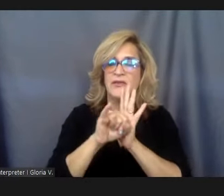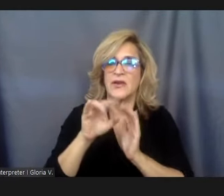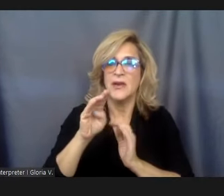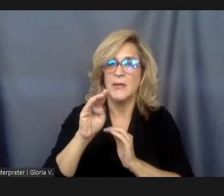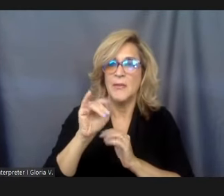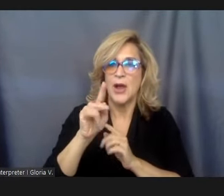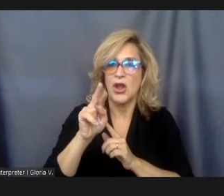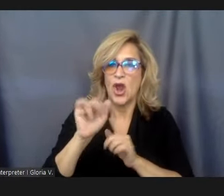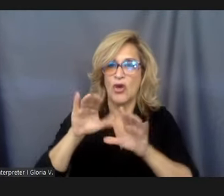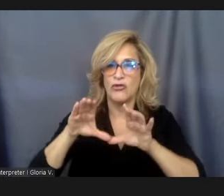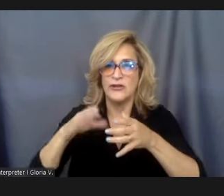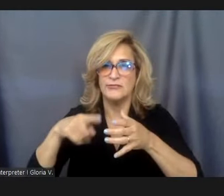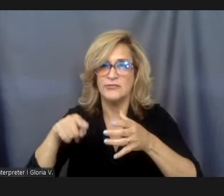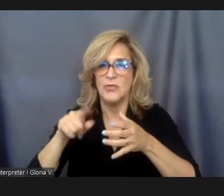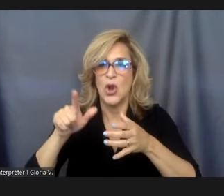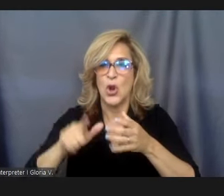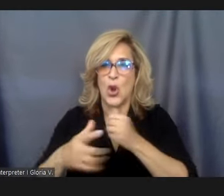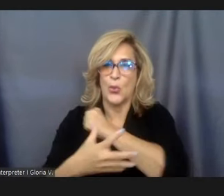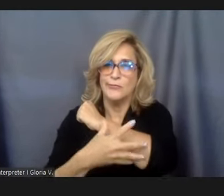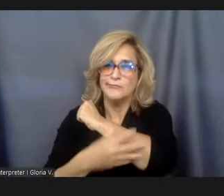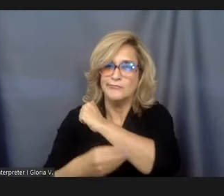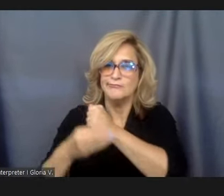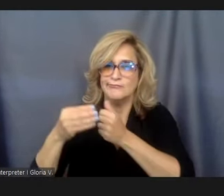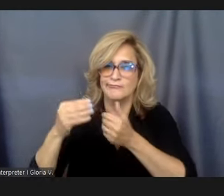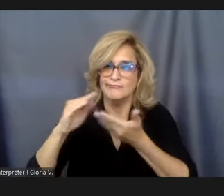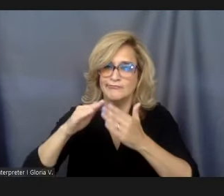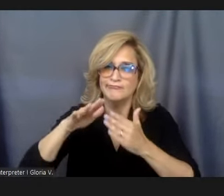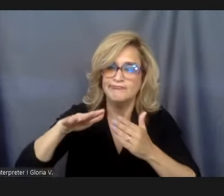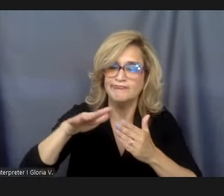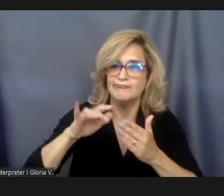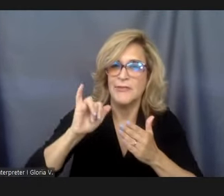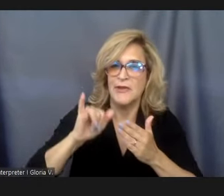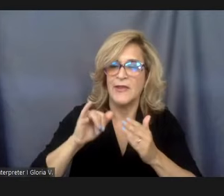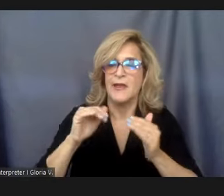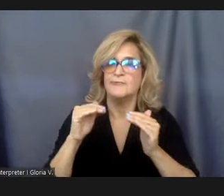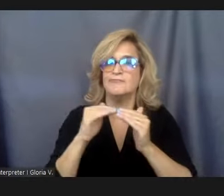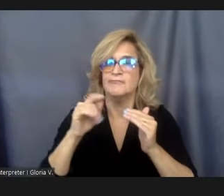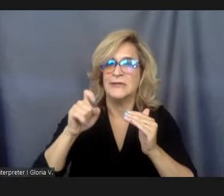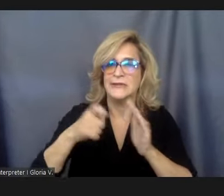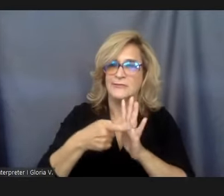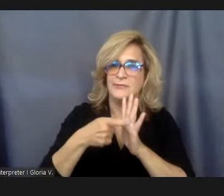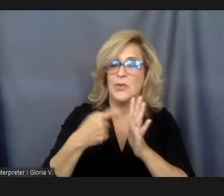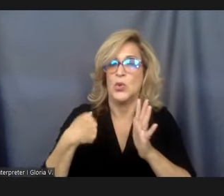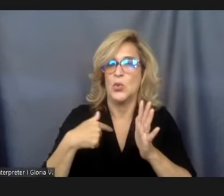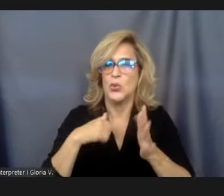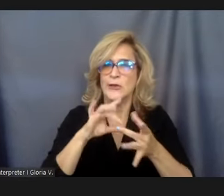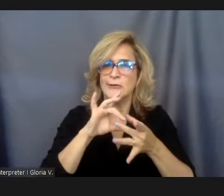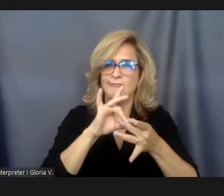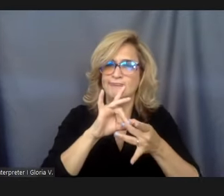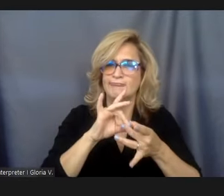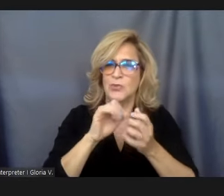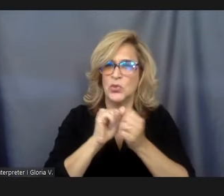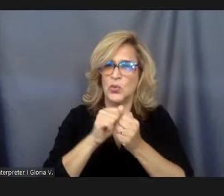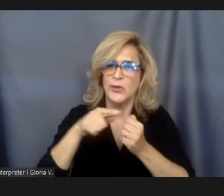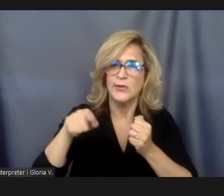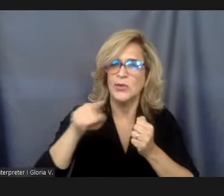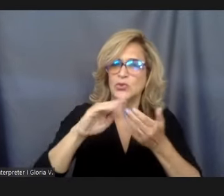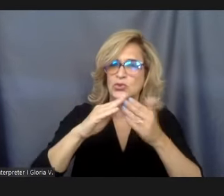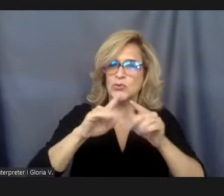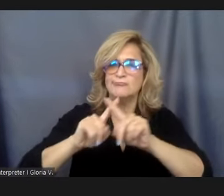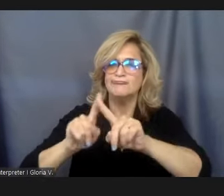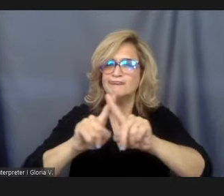justice populations and environmental justice communities. We engage in outreach with those communities, as you can see by the little picture on the